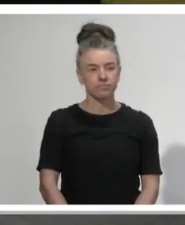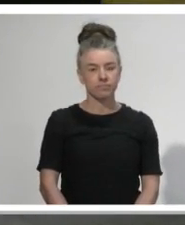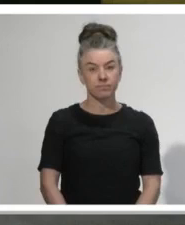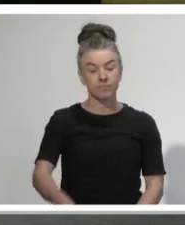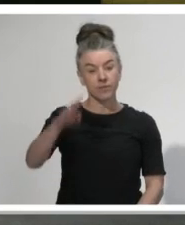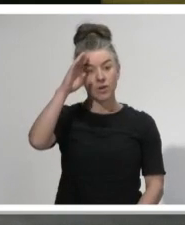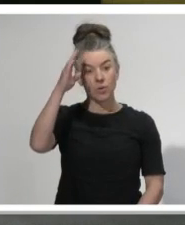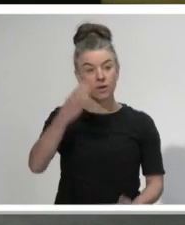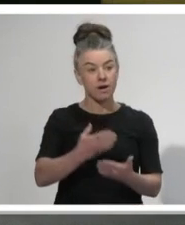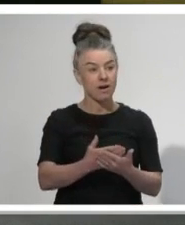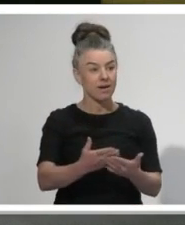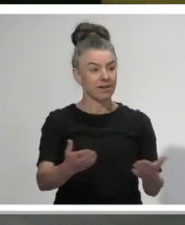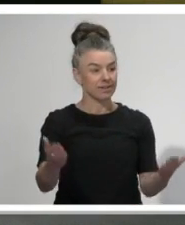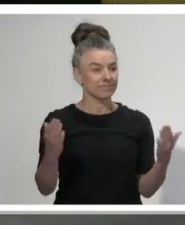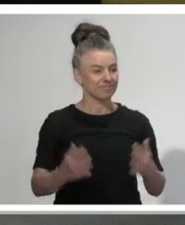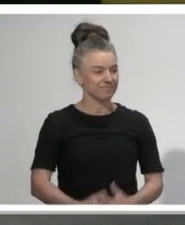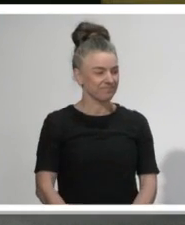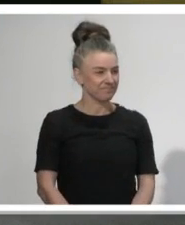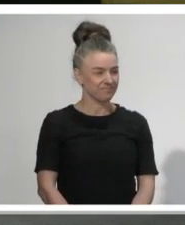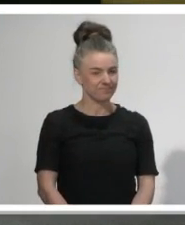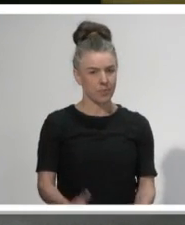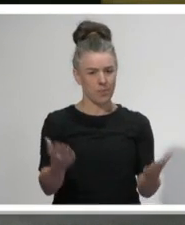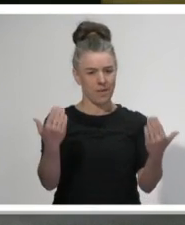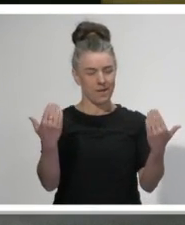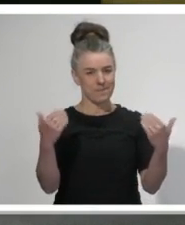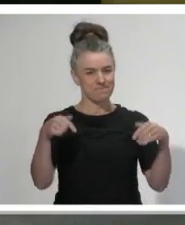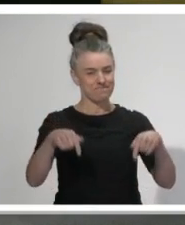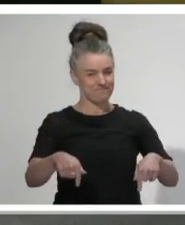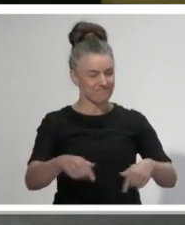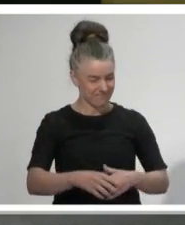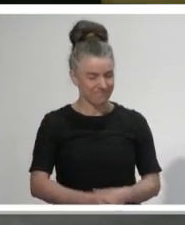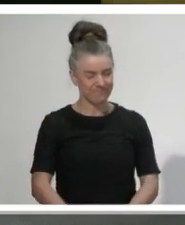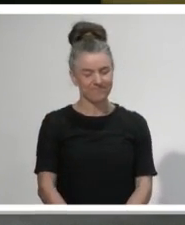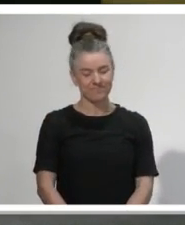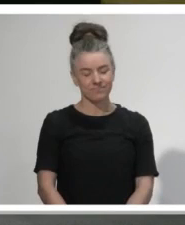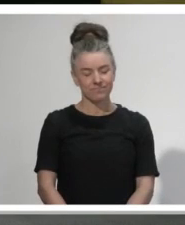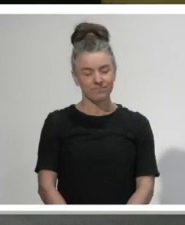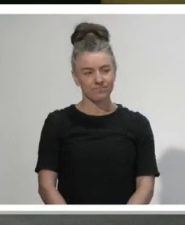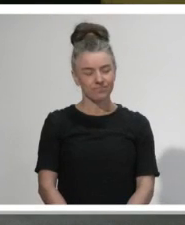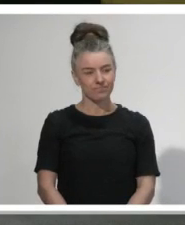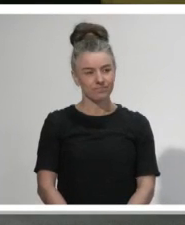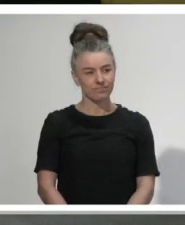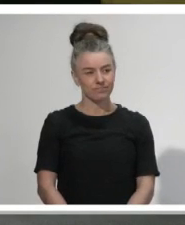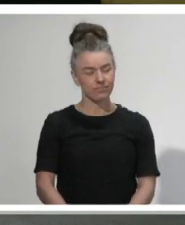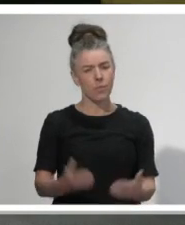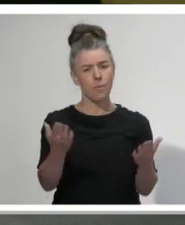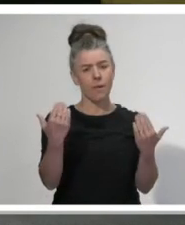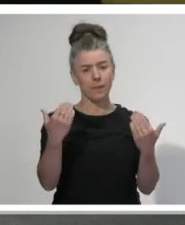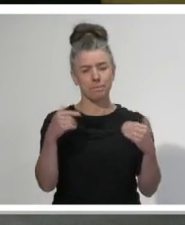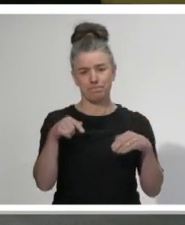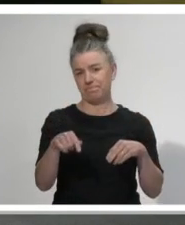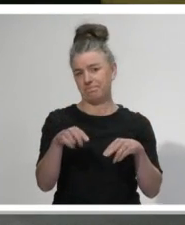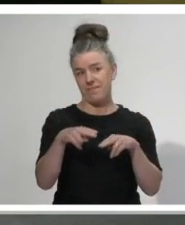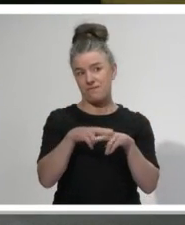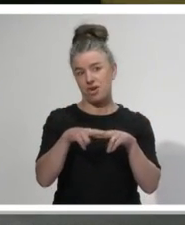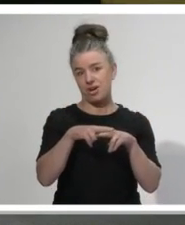Kia ora, ngā mihi nui kia koutou katoa, nau mai haere mai ki tēnei hui. Greetings everybody, welcome to Friday's press conference,